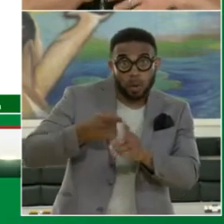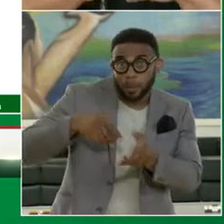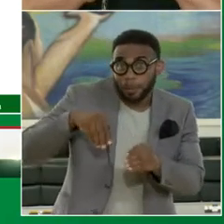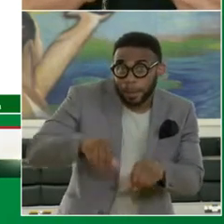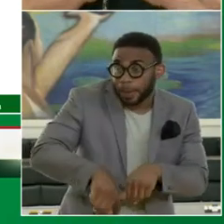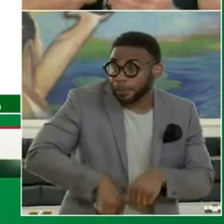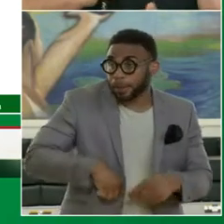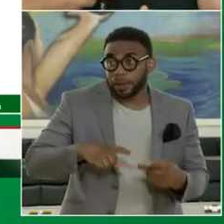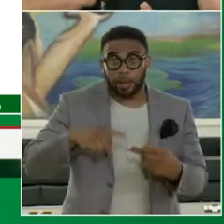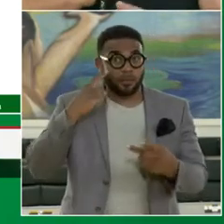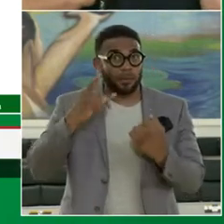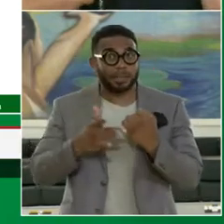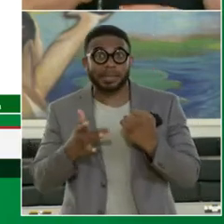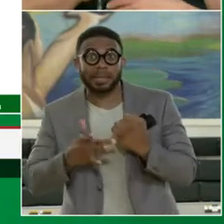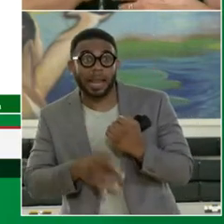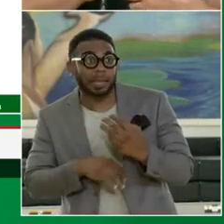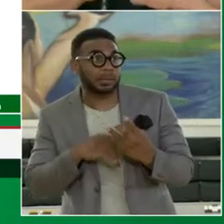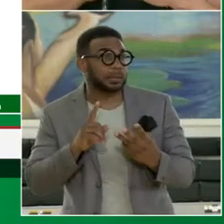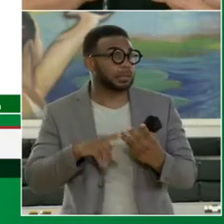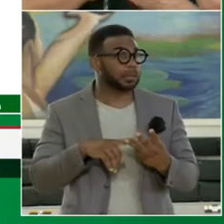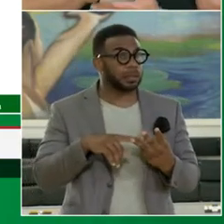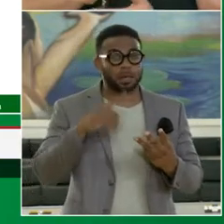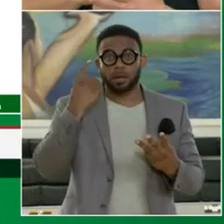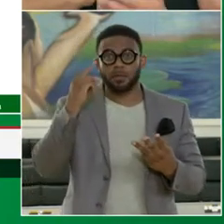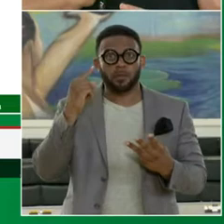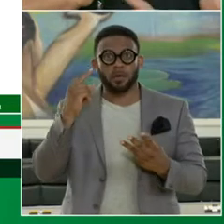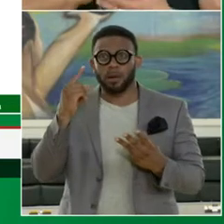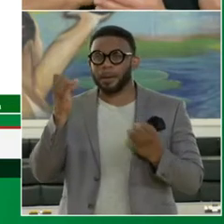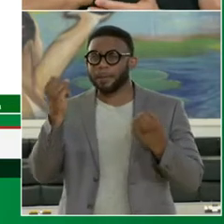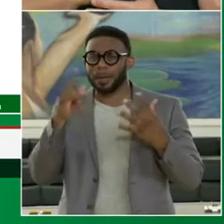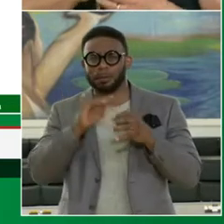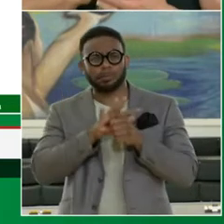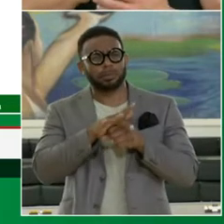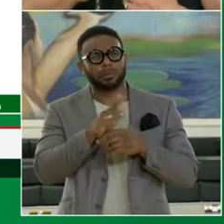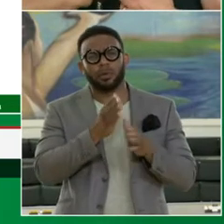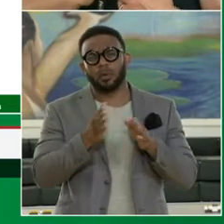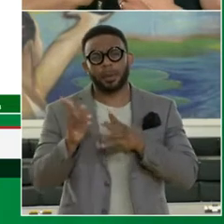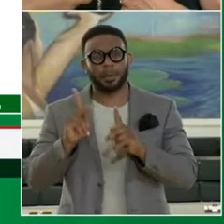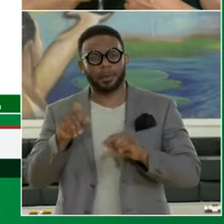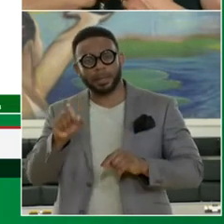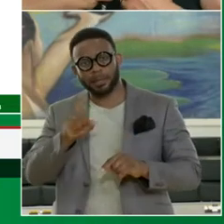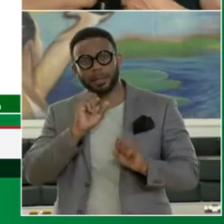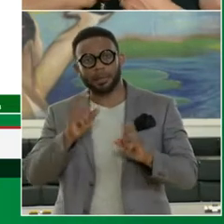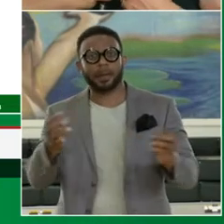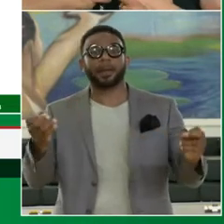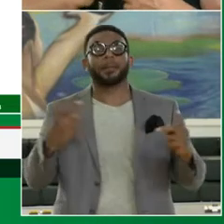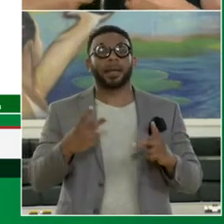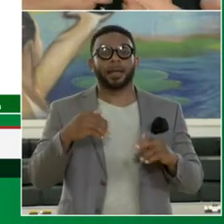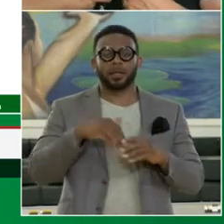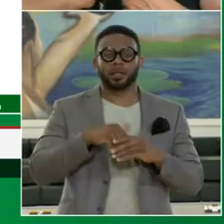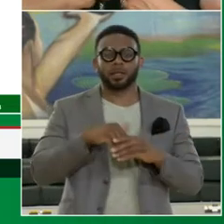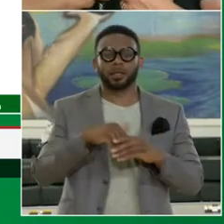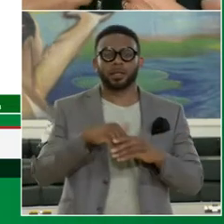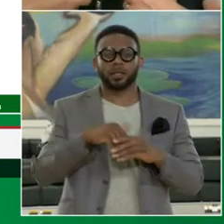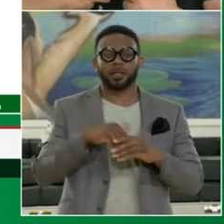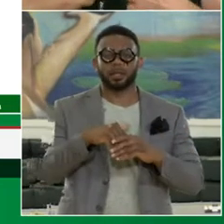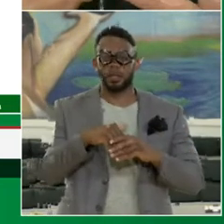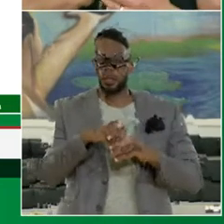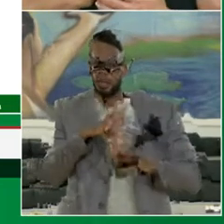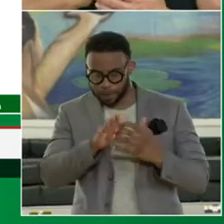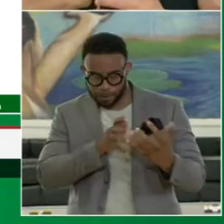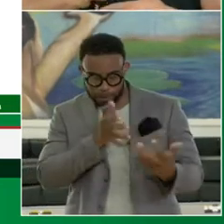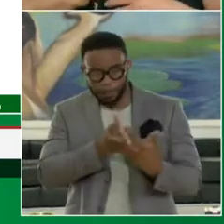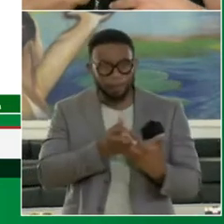payments, for technology, for the many plethora of ways that folks need to be able to come back into a community and plug back in and be